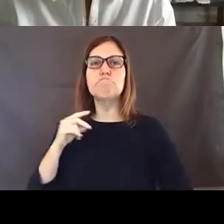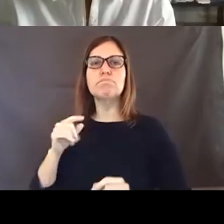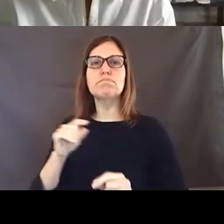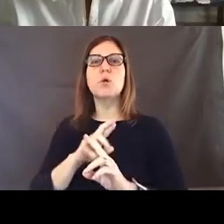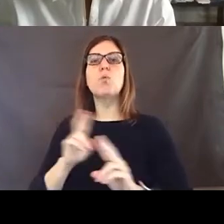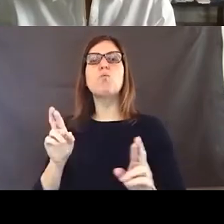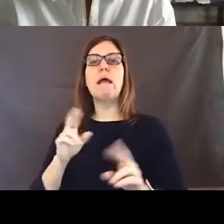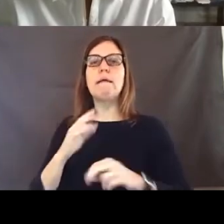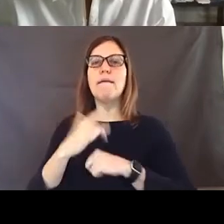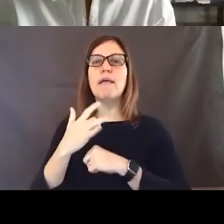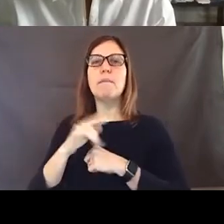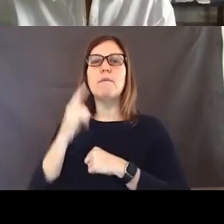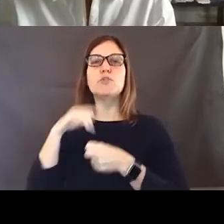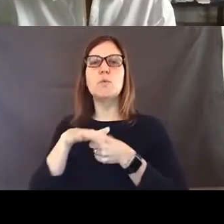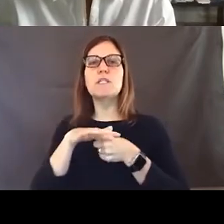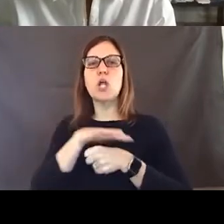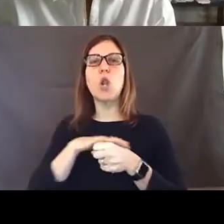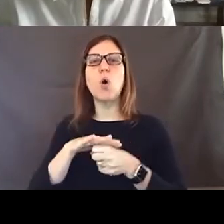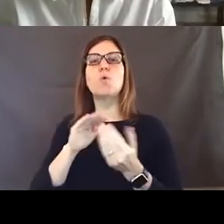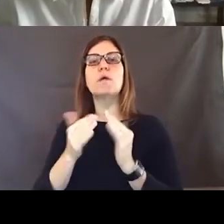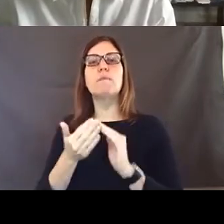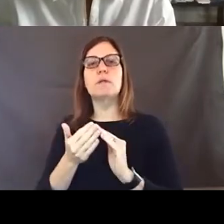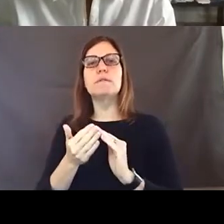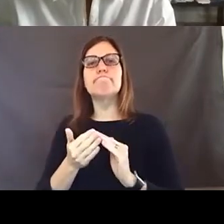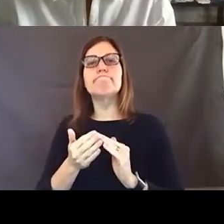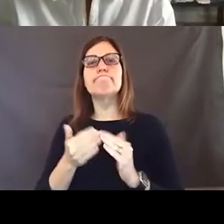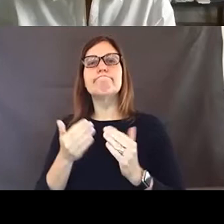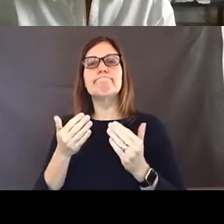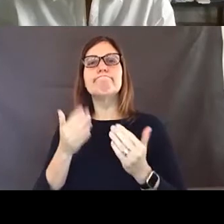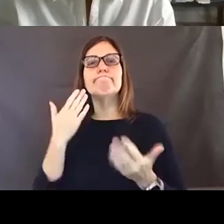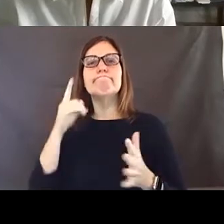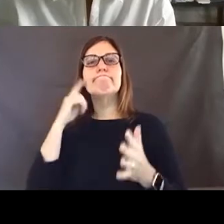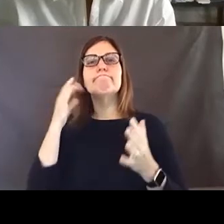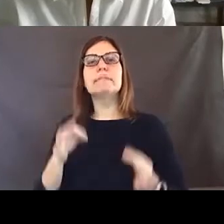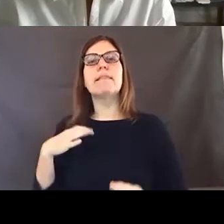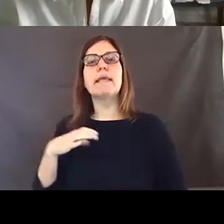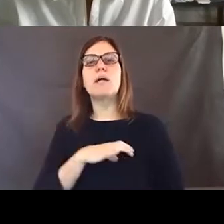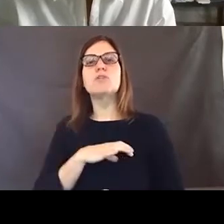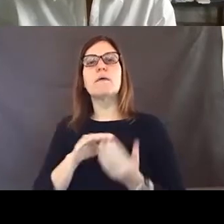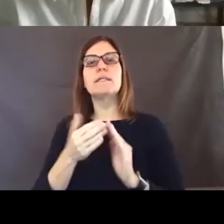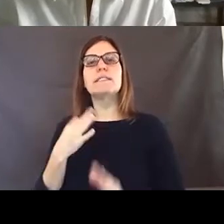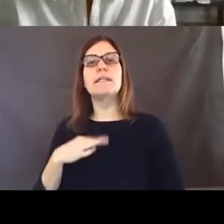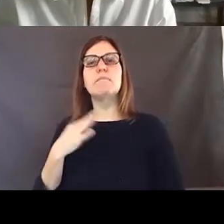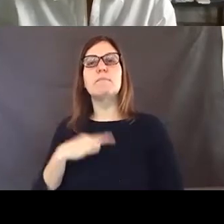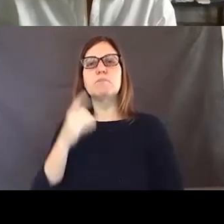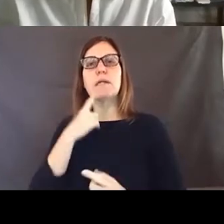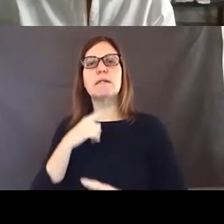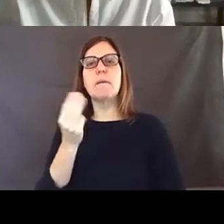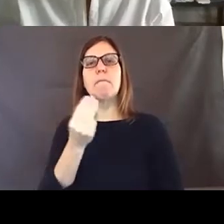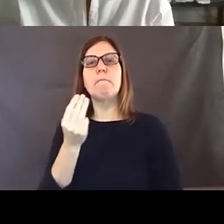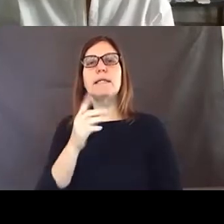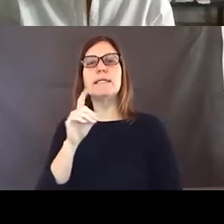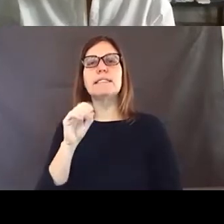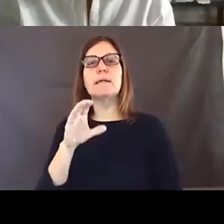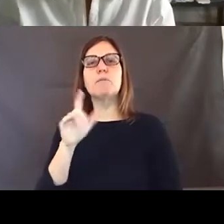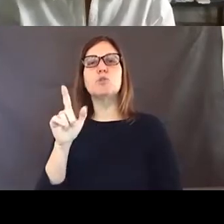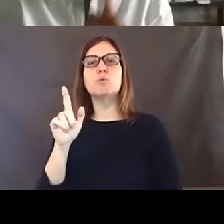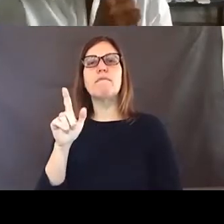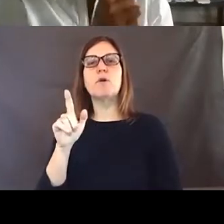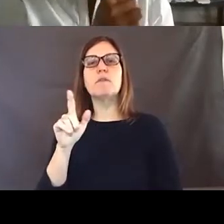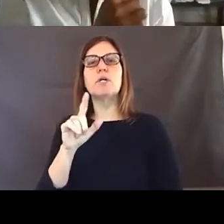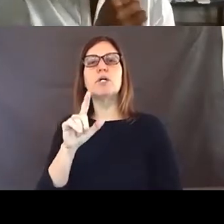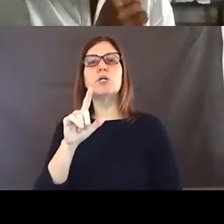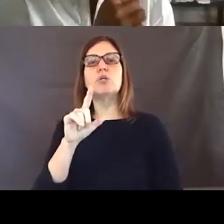community. And be it further resolved that the Council of the City of Pittsburgh does hereby declare Monday, December 21st,